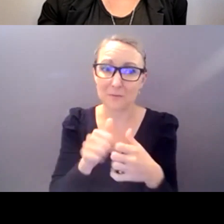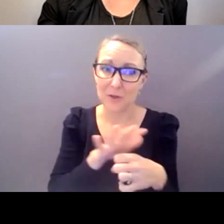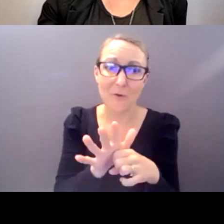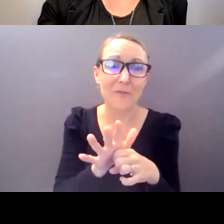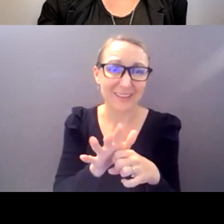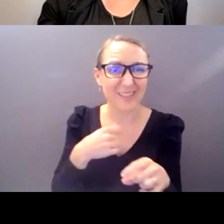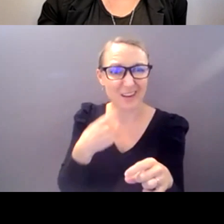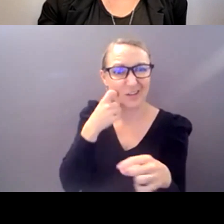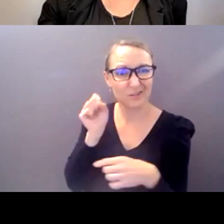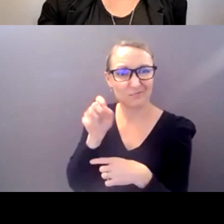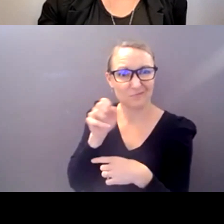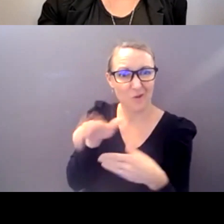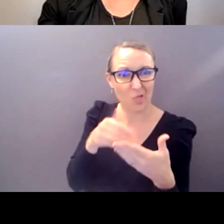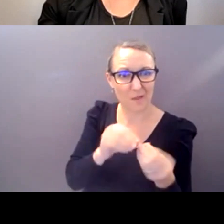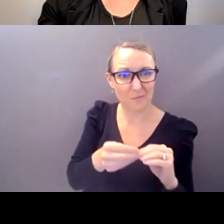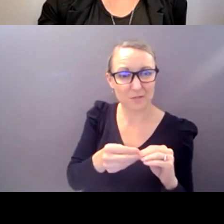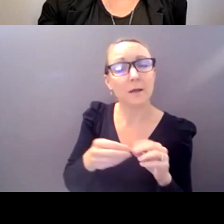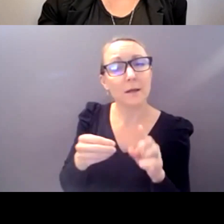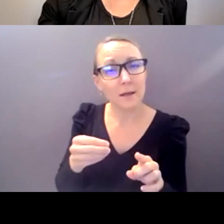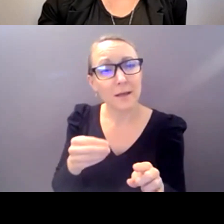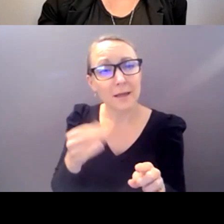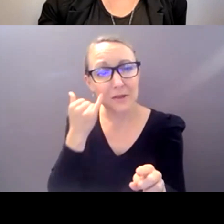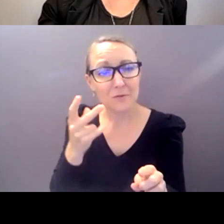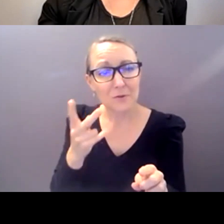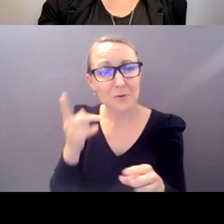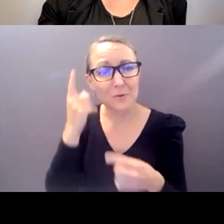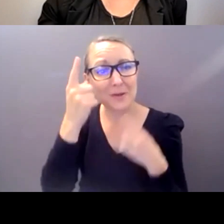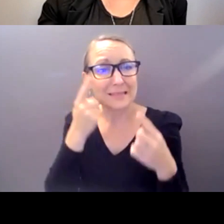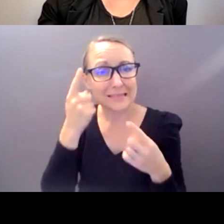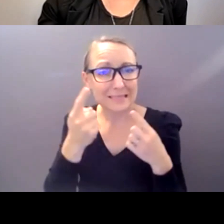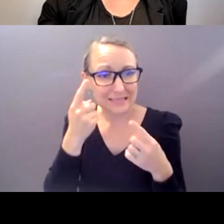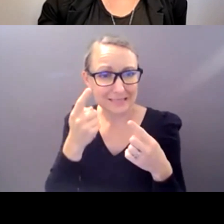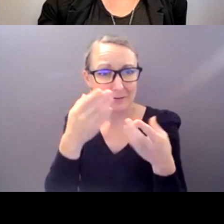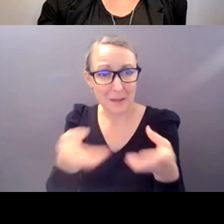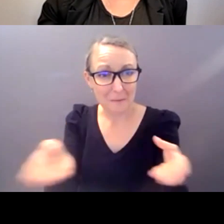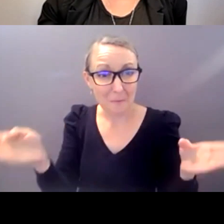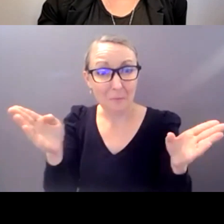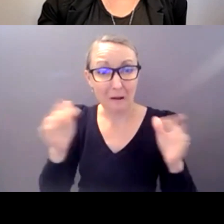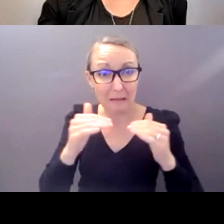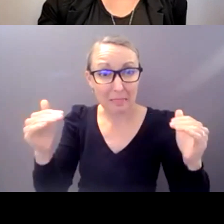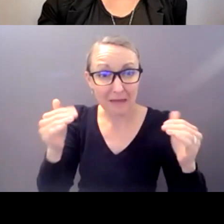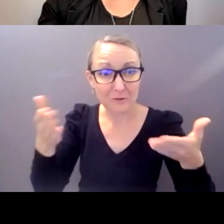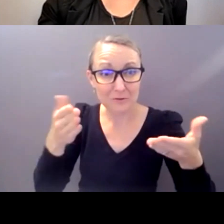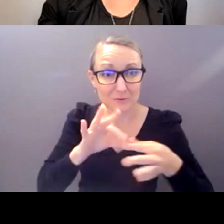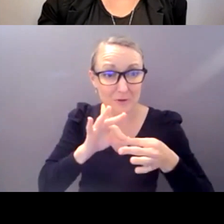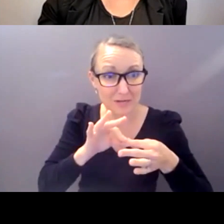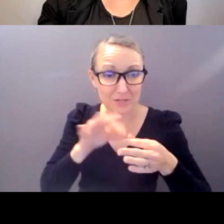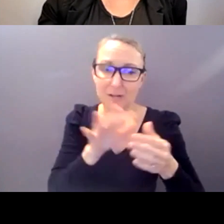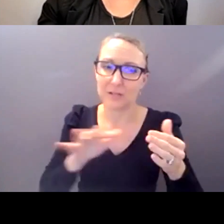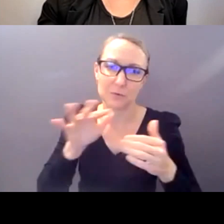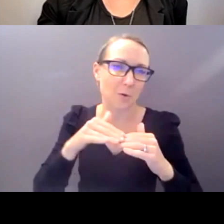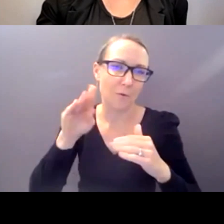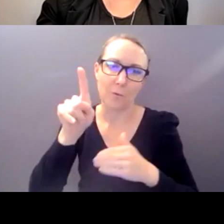the broadest level of service coordination, it's certainly in the thousands. Thank you, Eli. And Victoria, I don't know if you